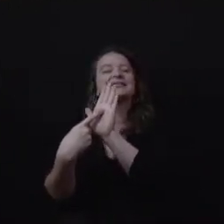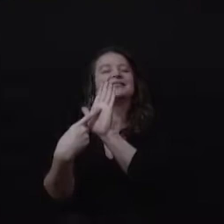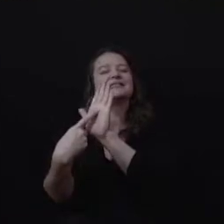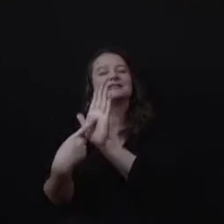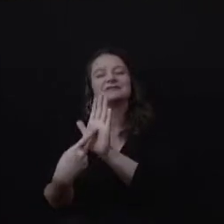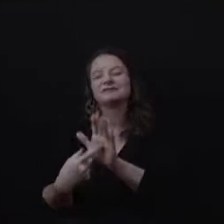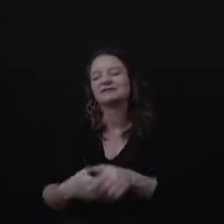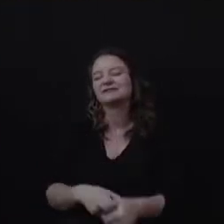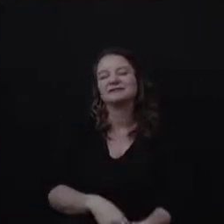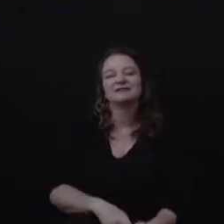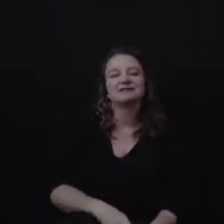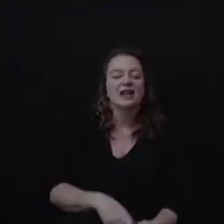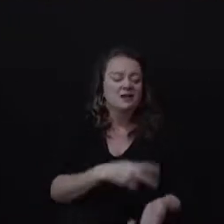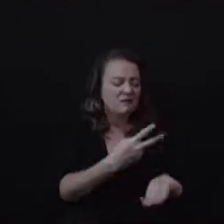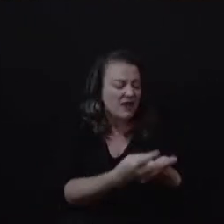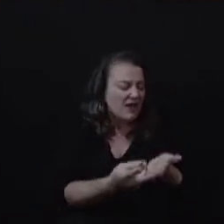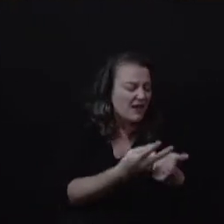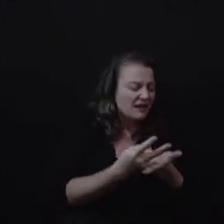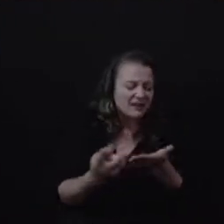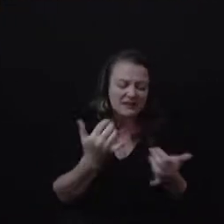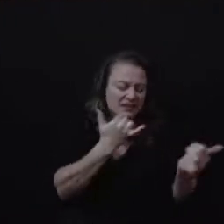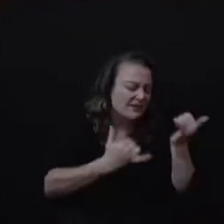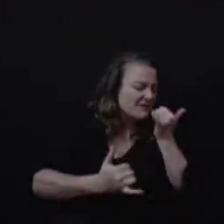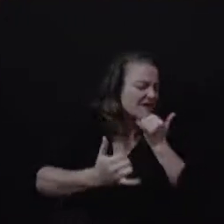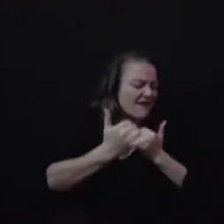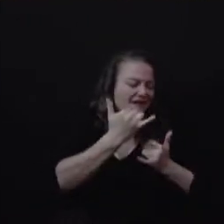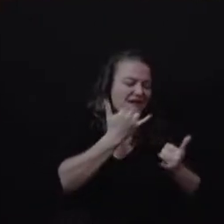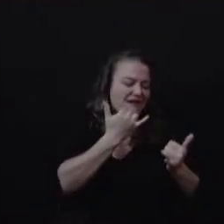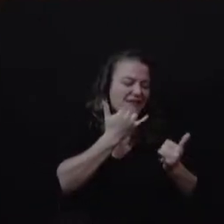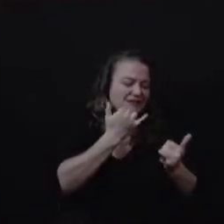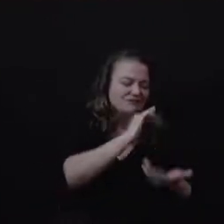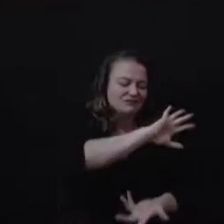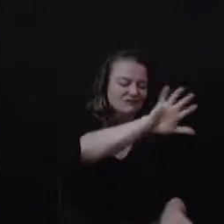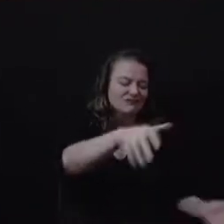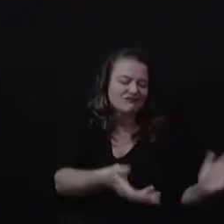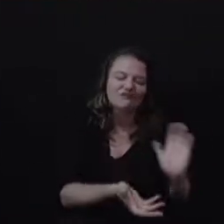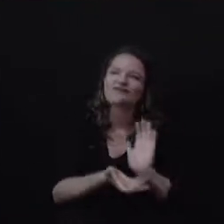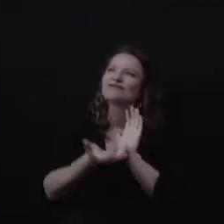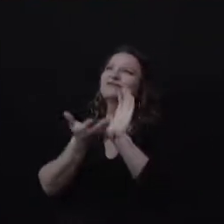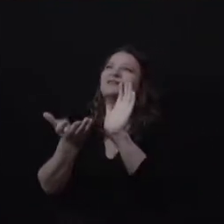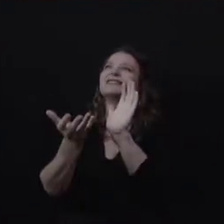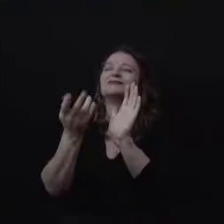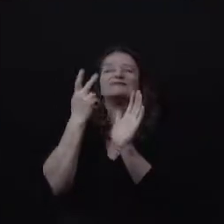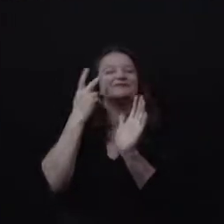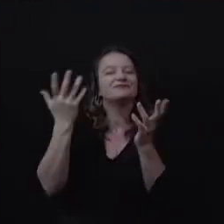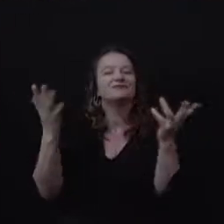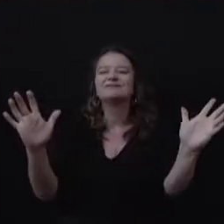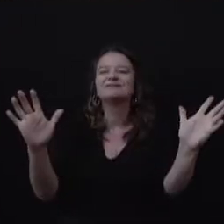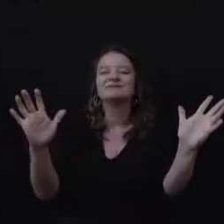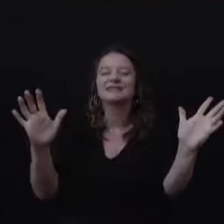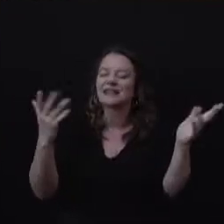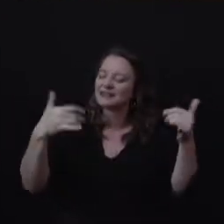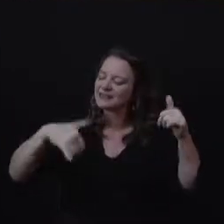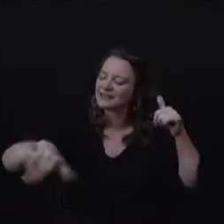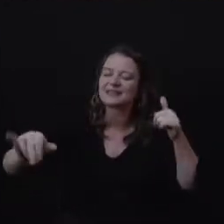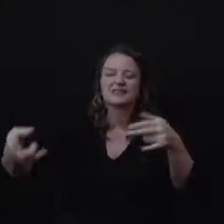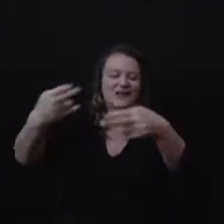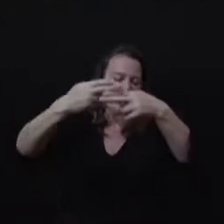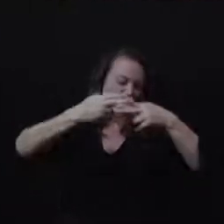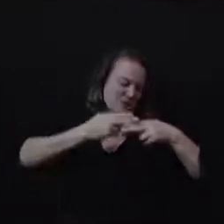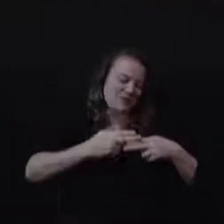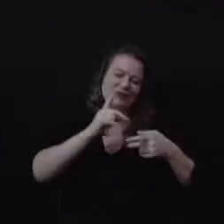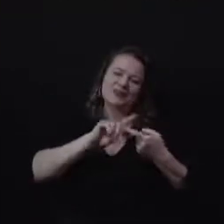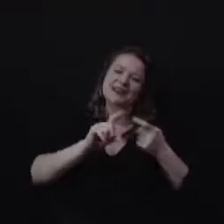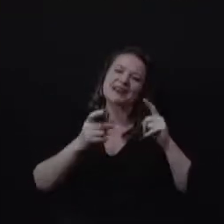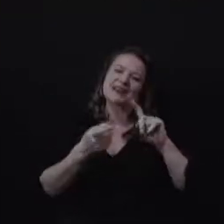weakness, my failures and flaws, Lord, you've seen them all, and you still